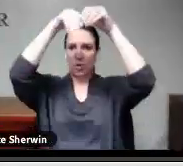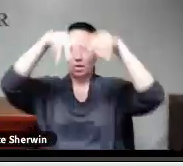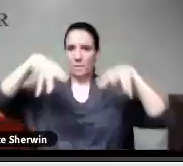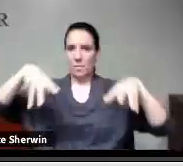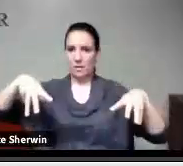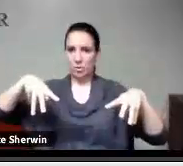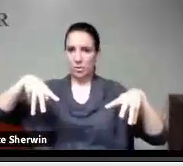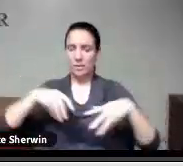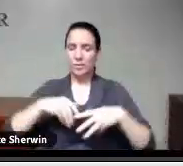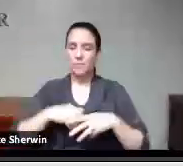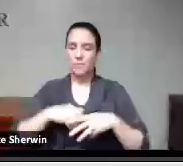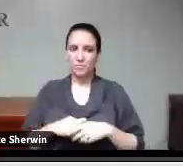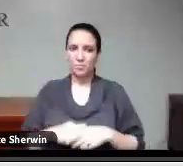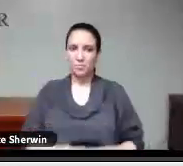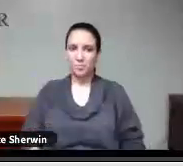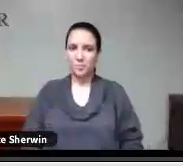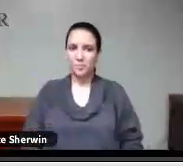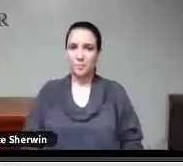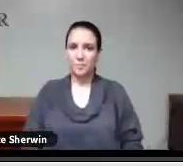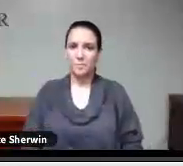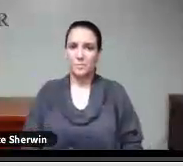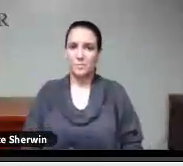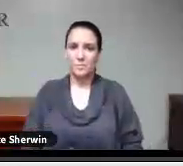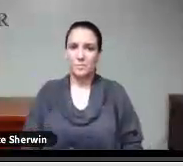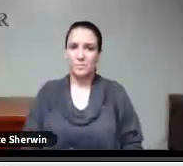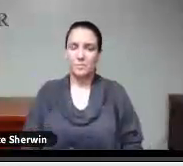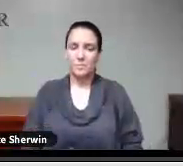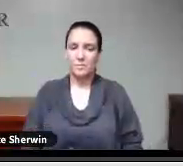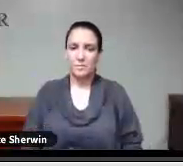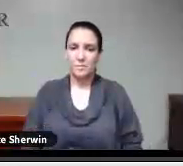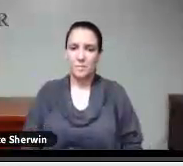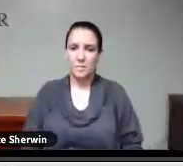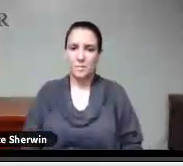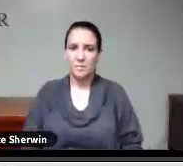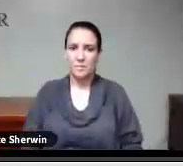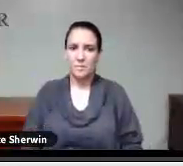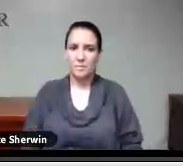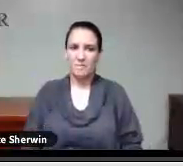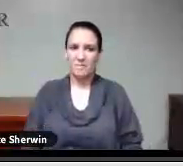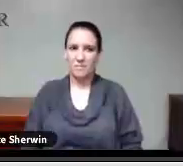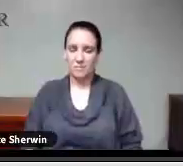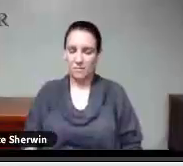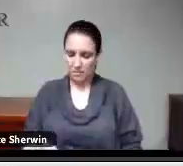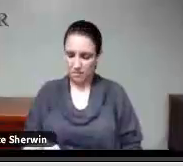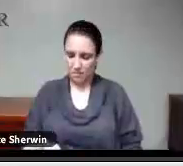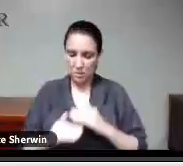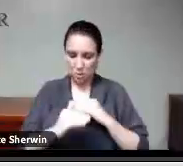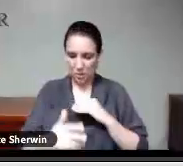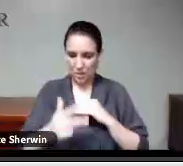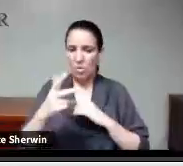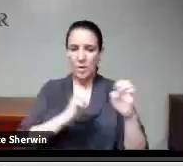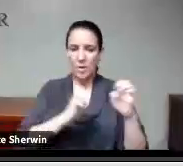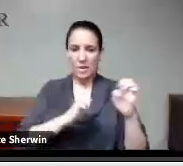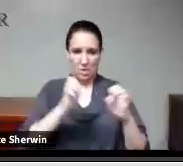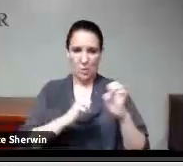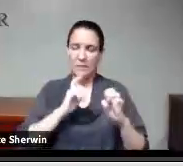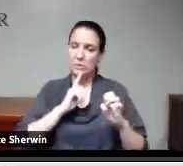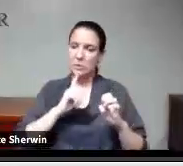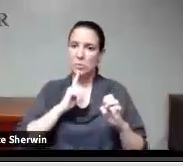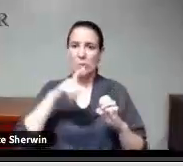necessarily useful. Okay, so the level 3 evaluation requires a certain context in order for it to be